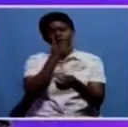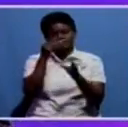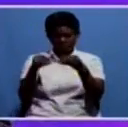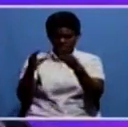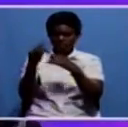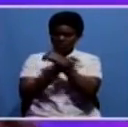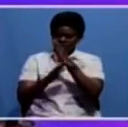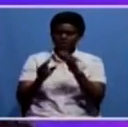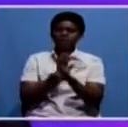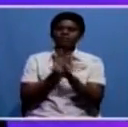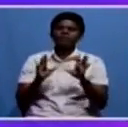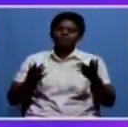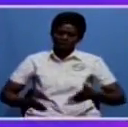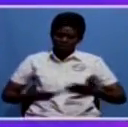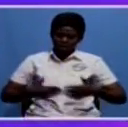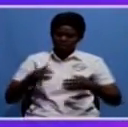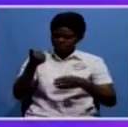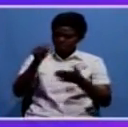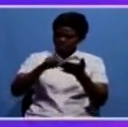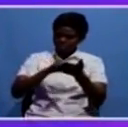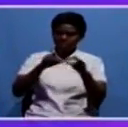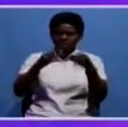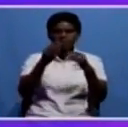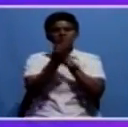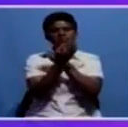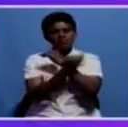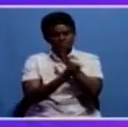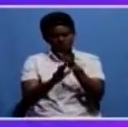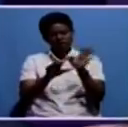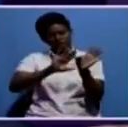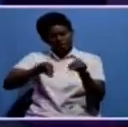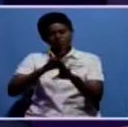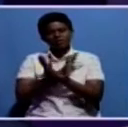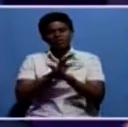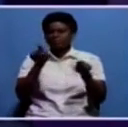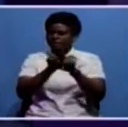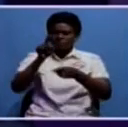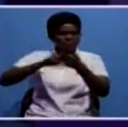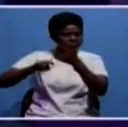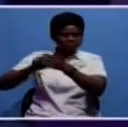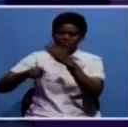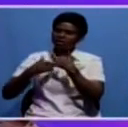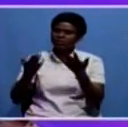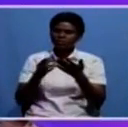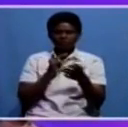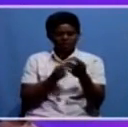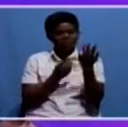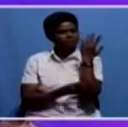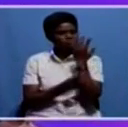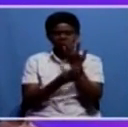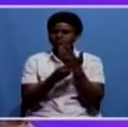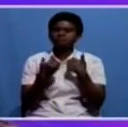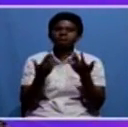so happy to see that $10 million go to the foreigner and then leave Zambia, and then we get no taxes, and then we don't get development, and